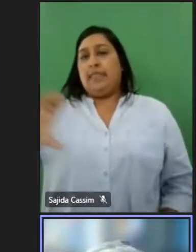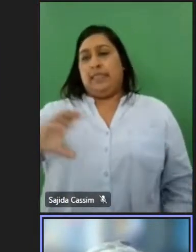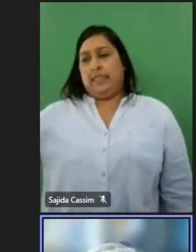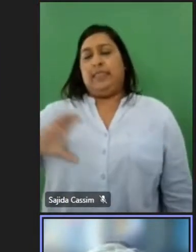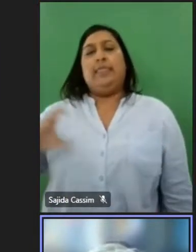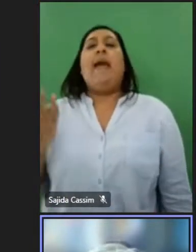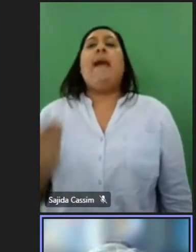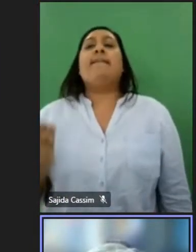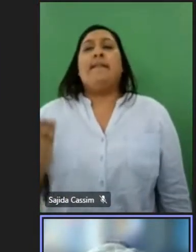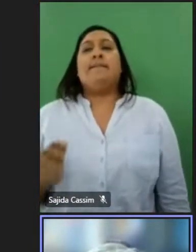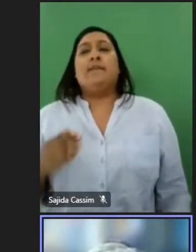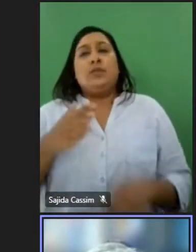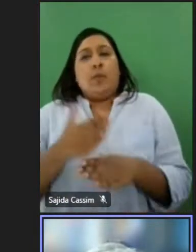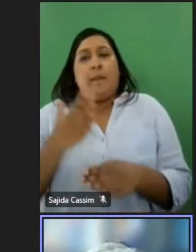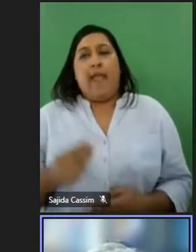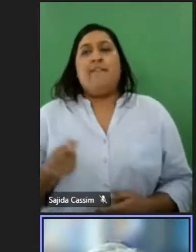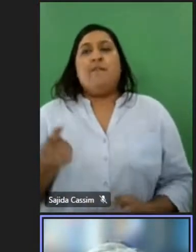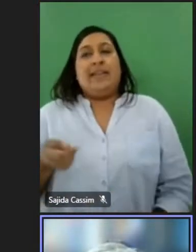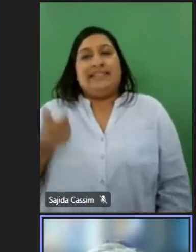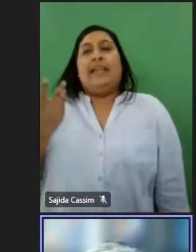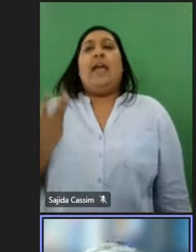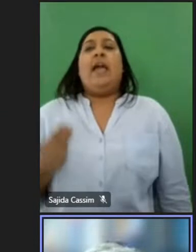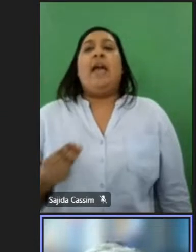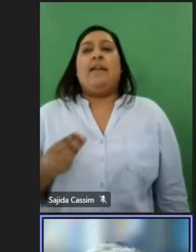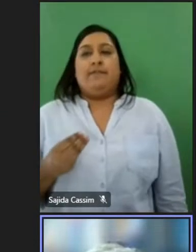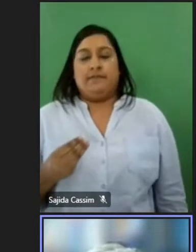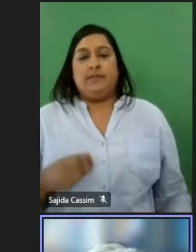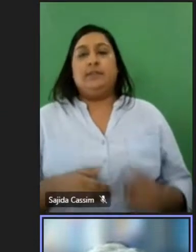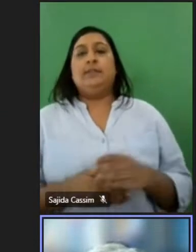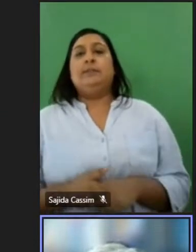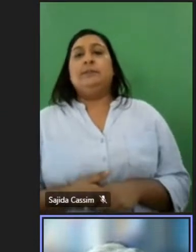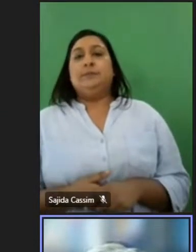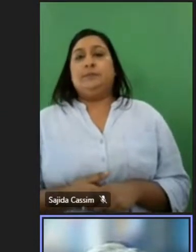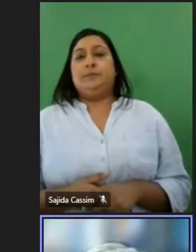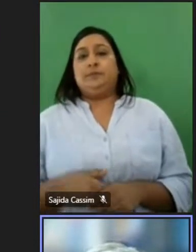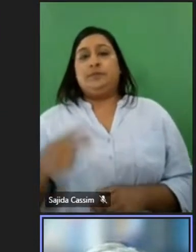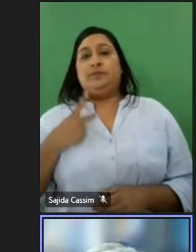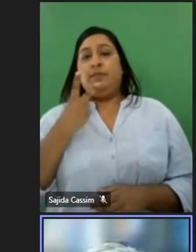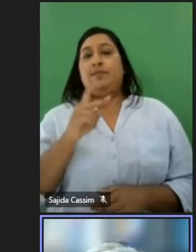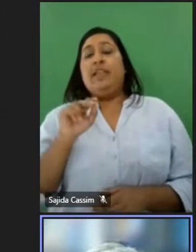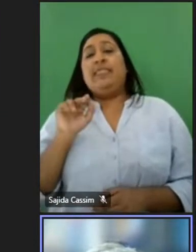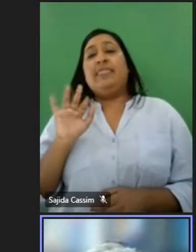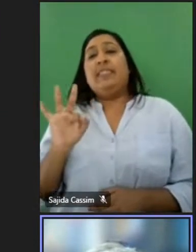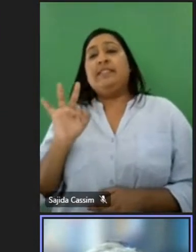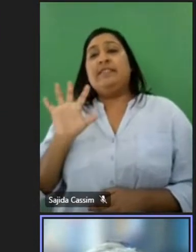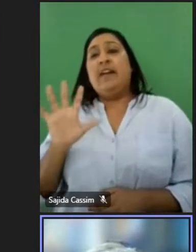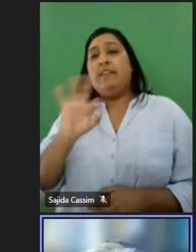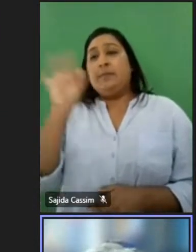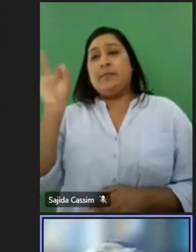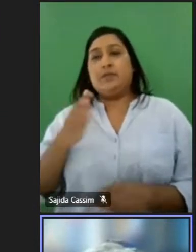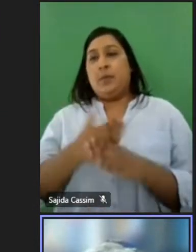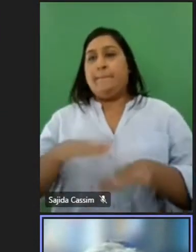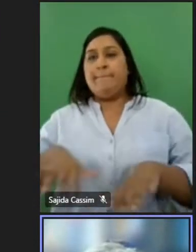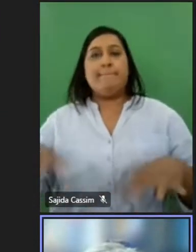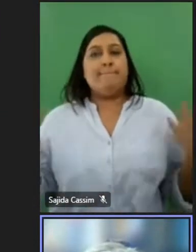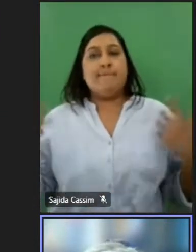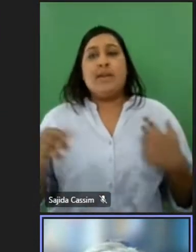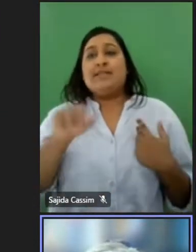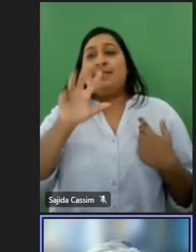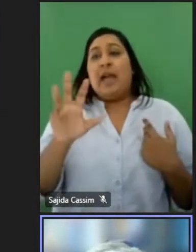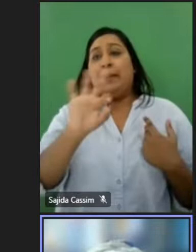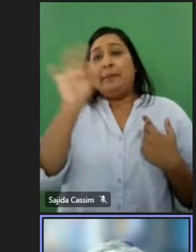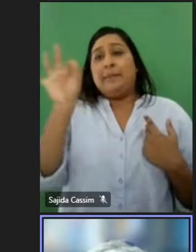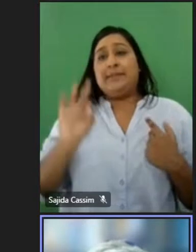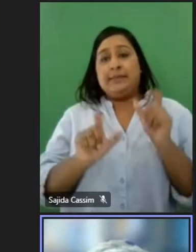employment. 35% were unemployed. 9% said they were unable to work because of their